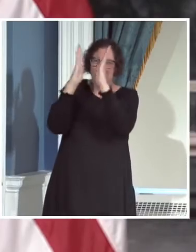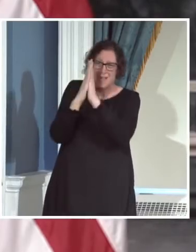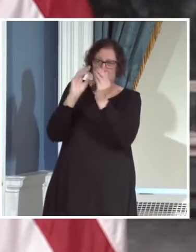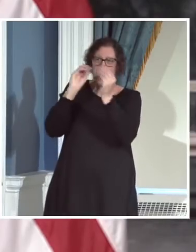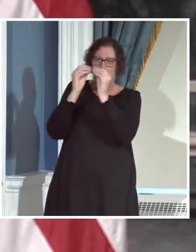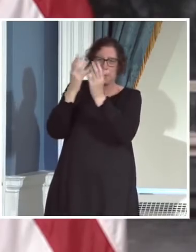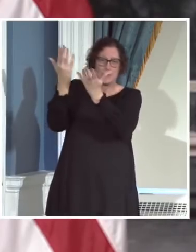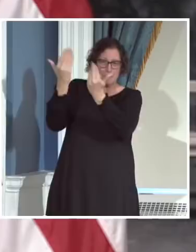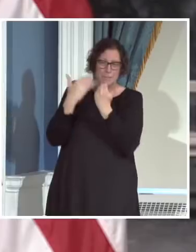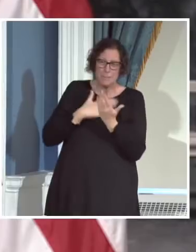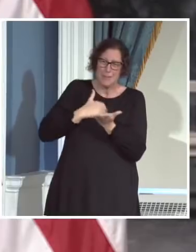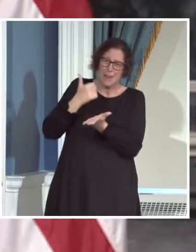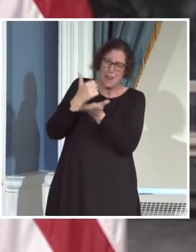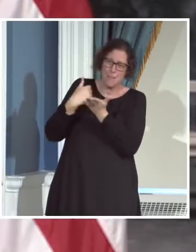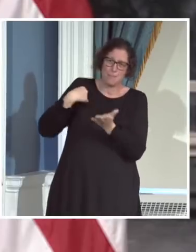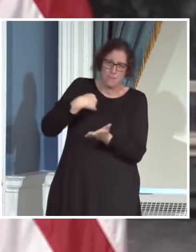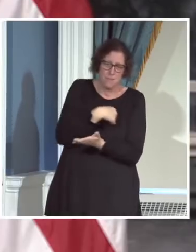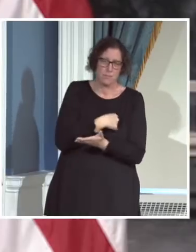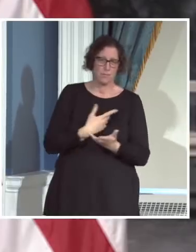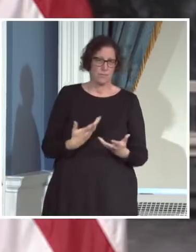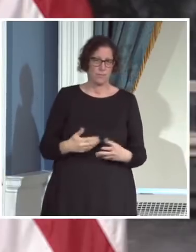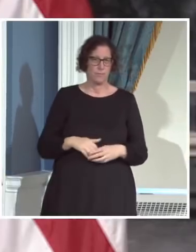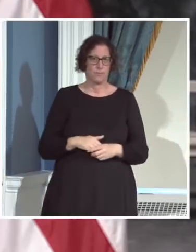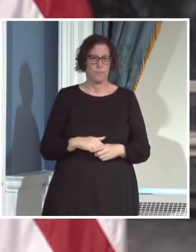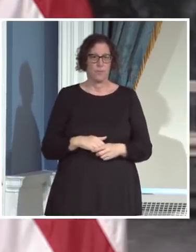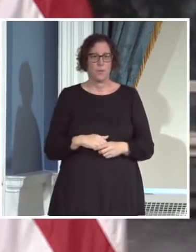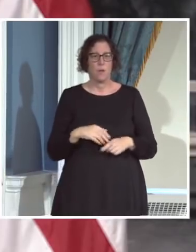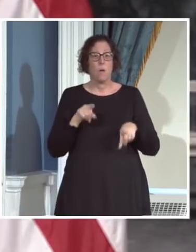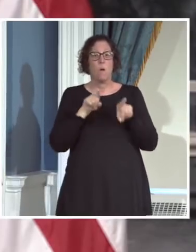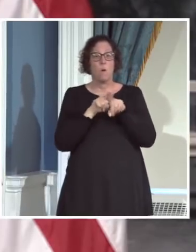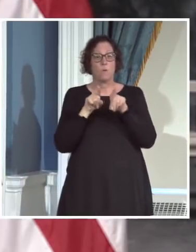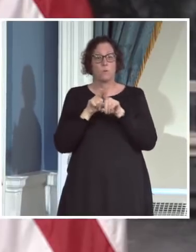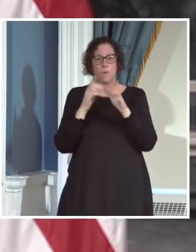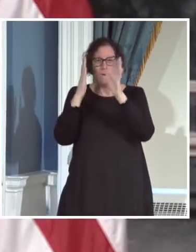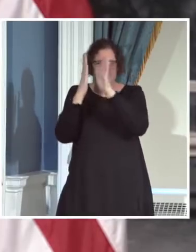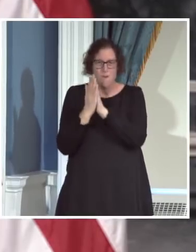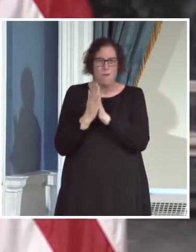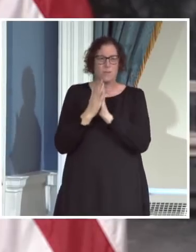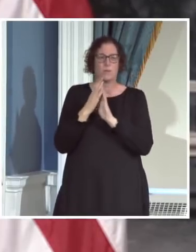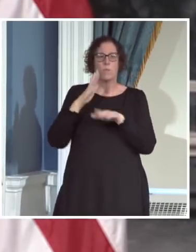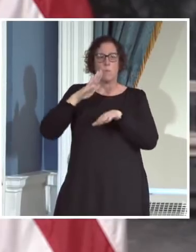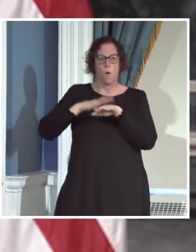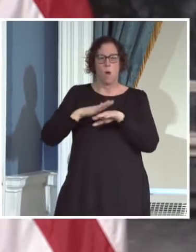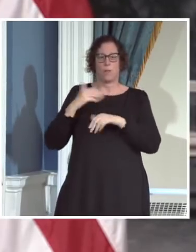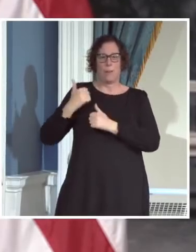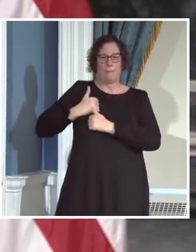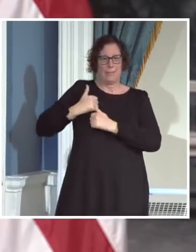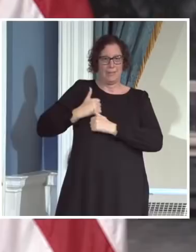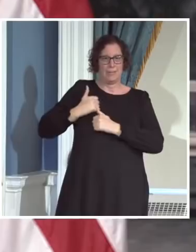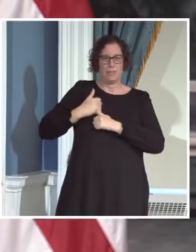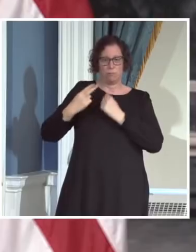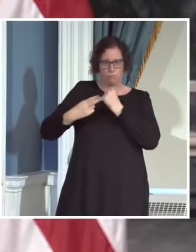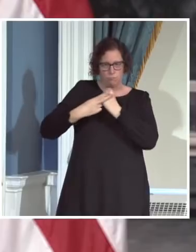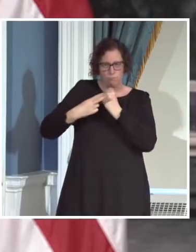calling up the military reserve across the nation. The president did that last Friday.